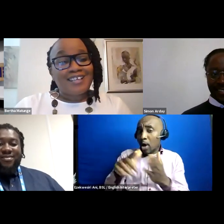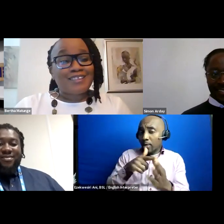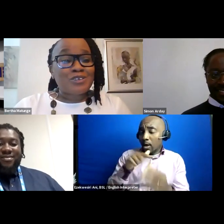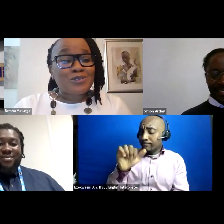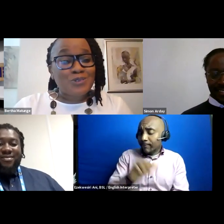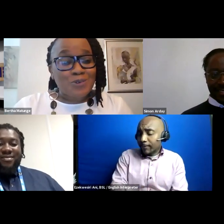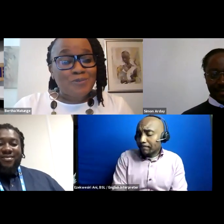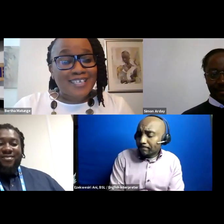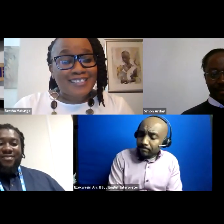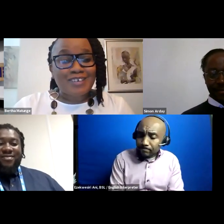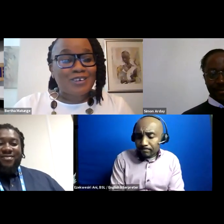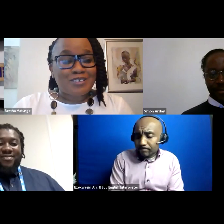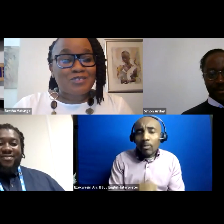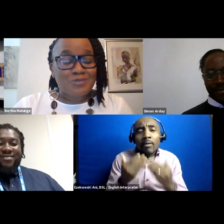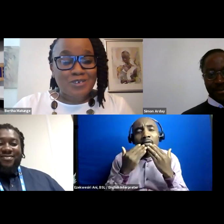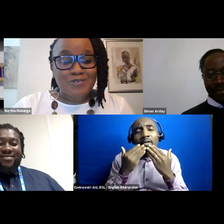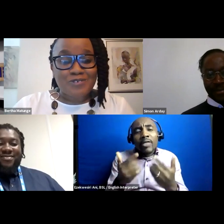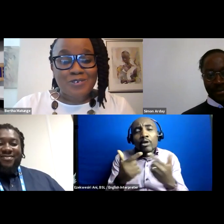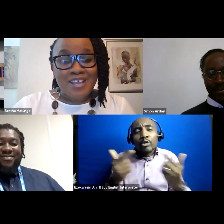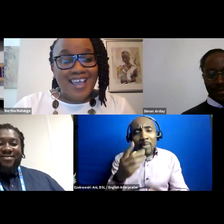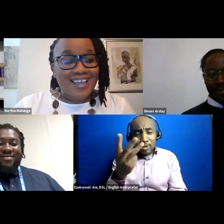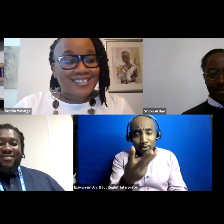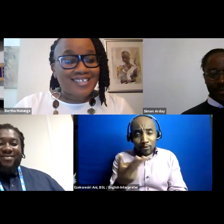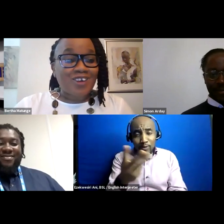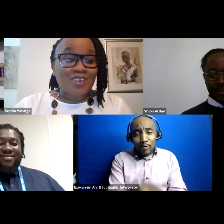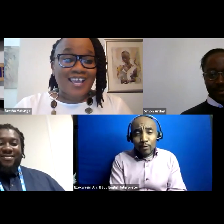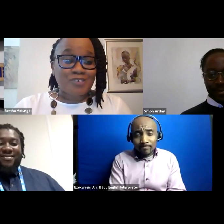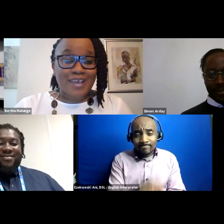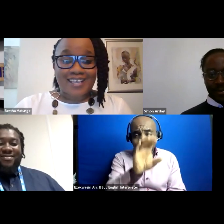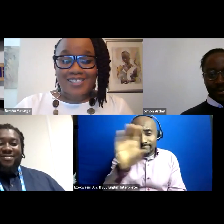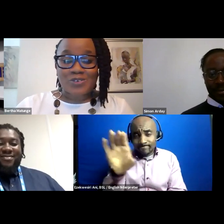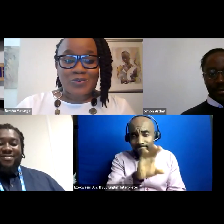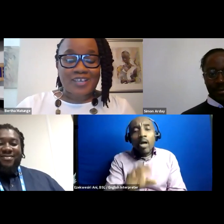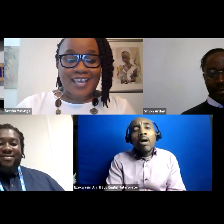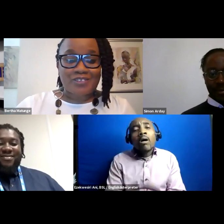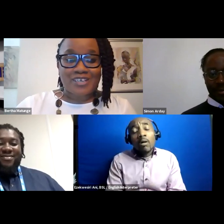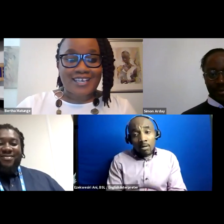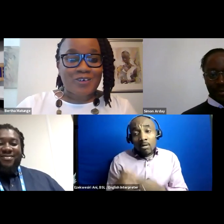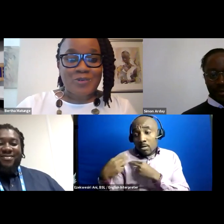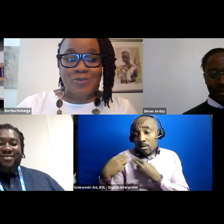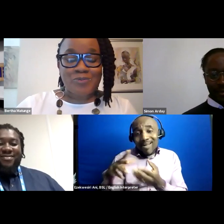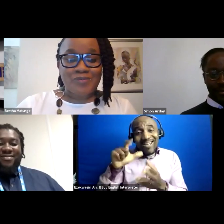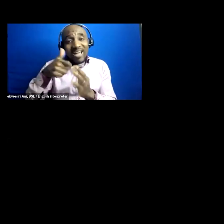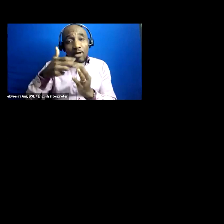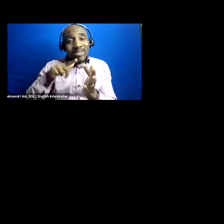Definitely. Thank you so much, the three of you. And I'll hand back to Catherine